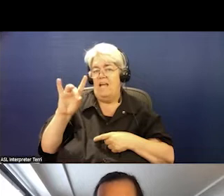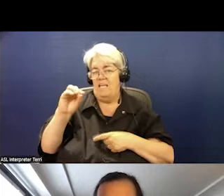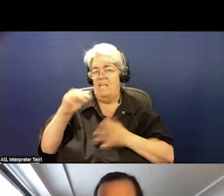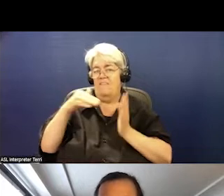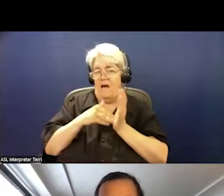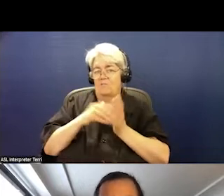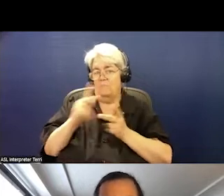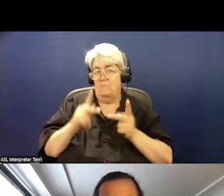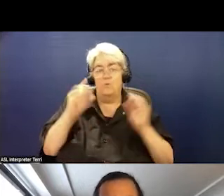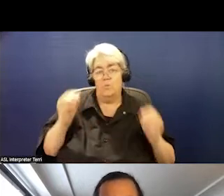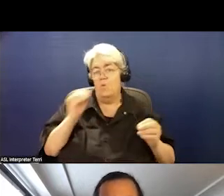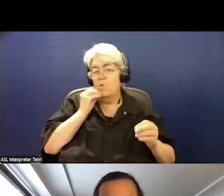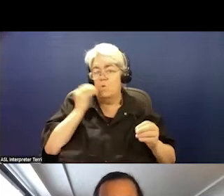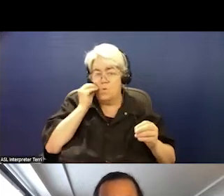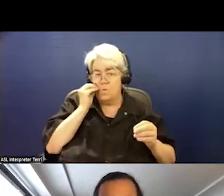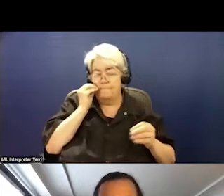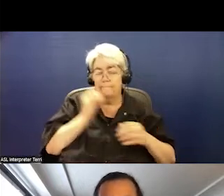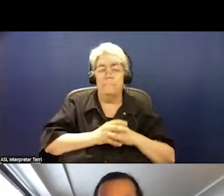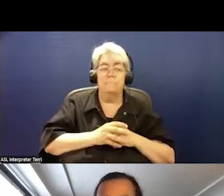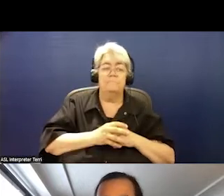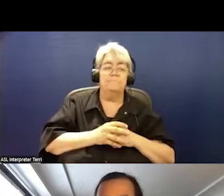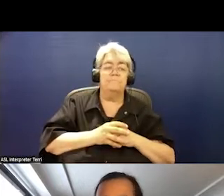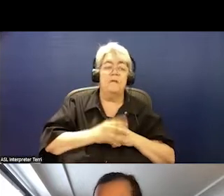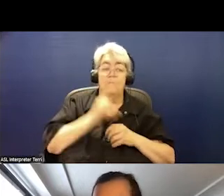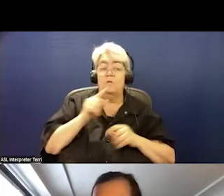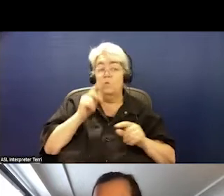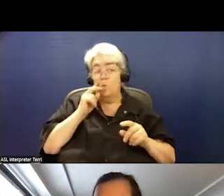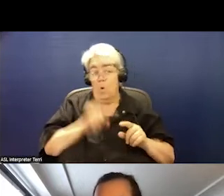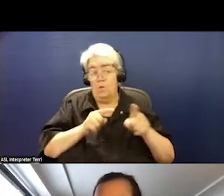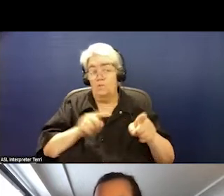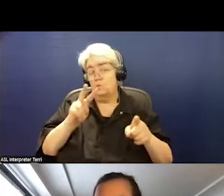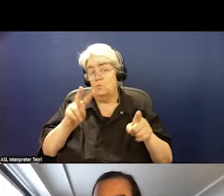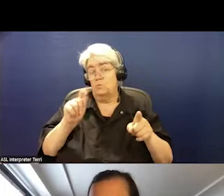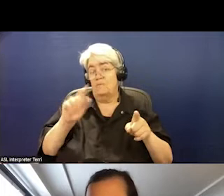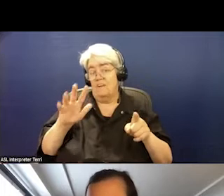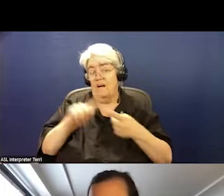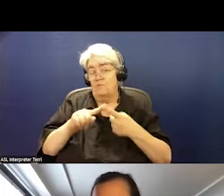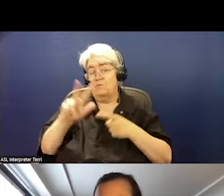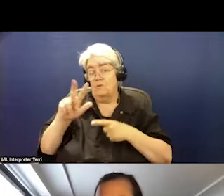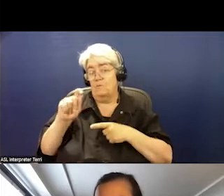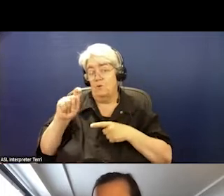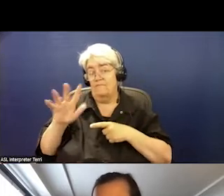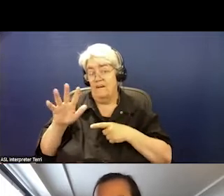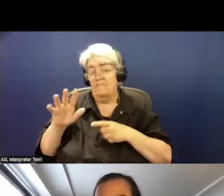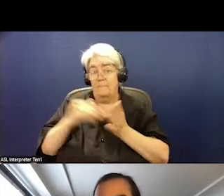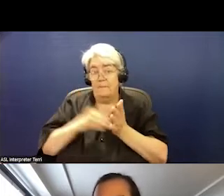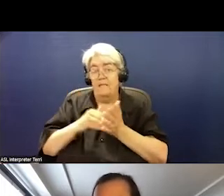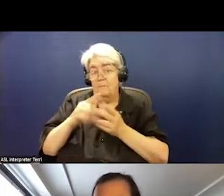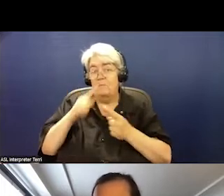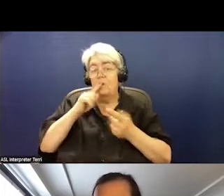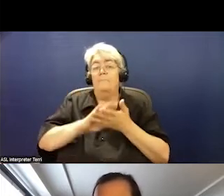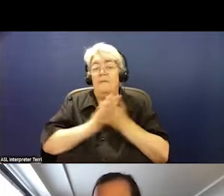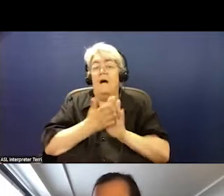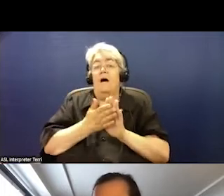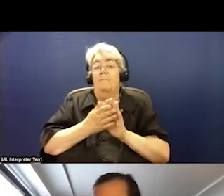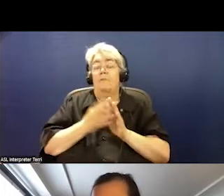people who are experiencing homelessness in the United States. But as you can see, 2.5 to 3.5 million people cycling through homelessness. That means that although there might